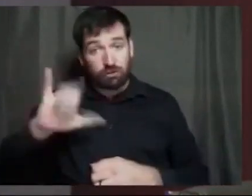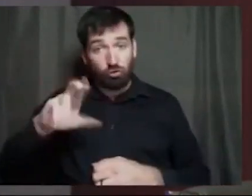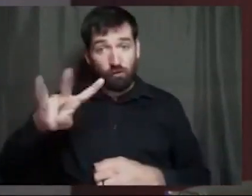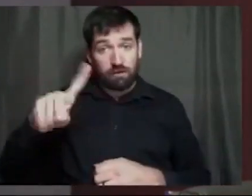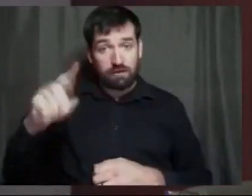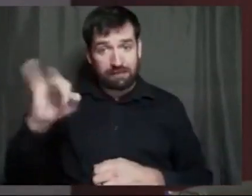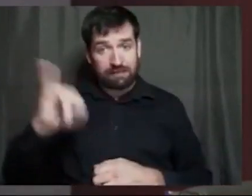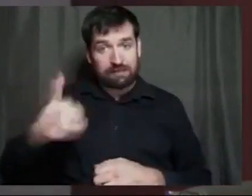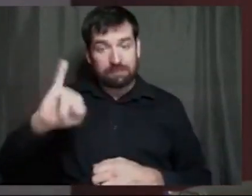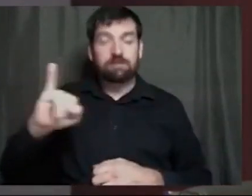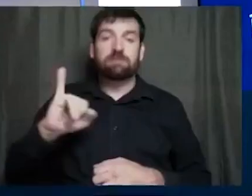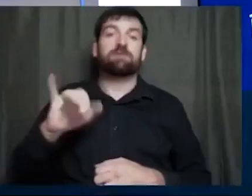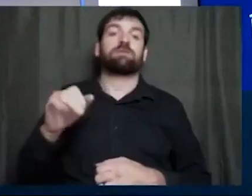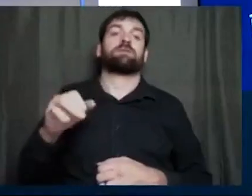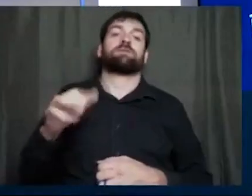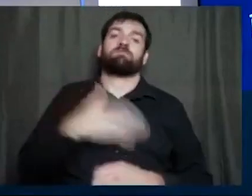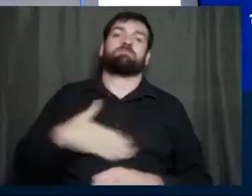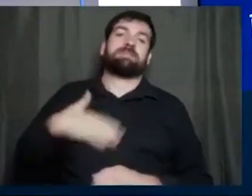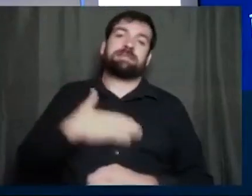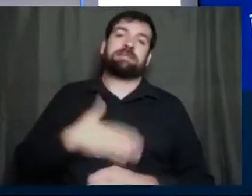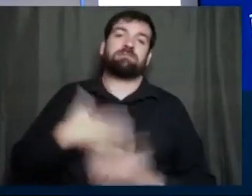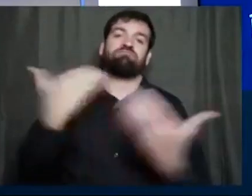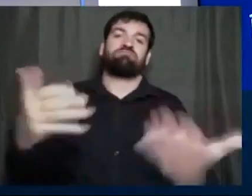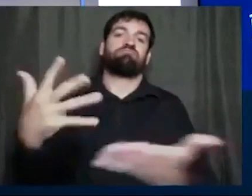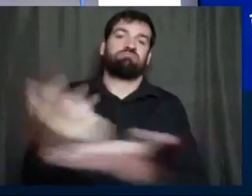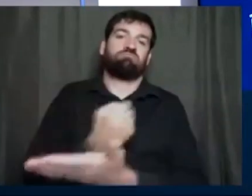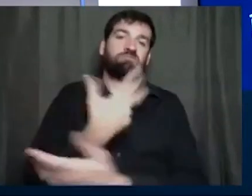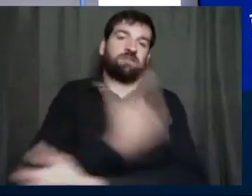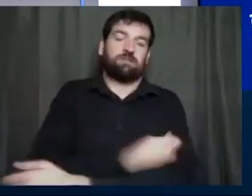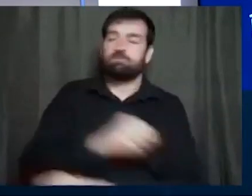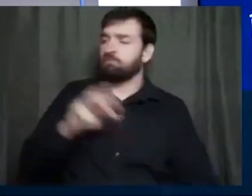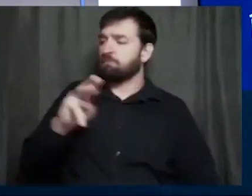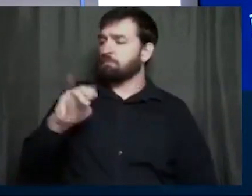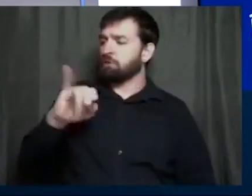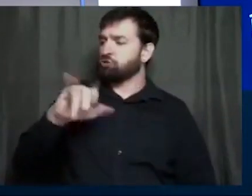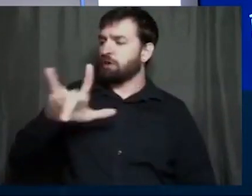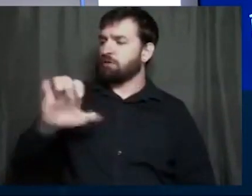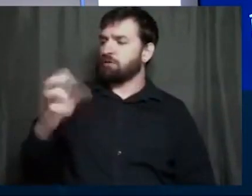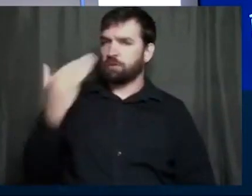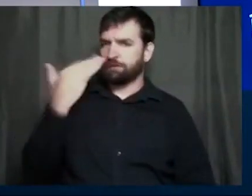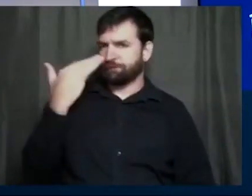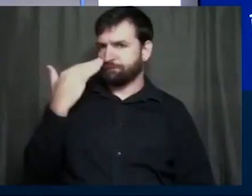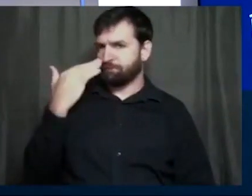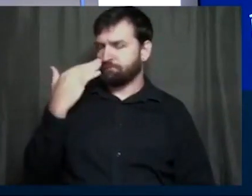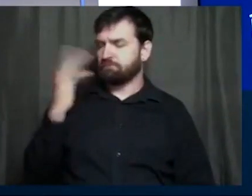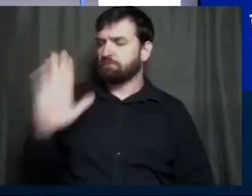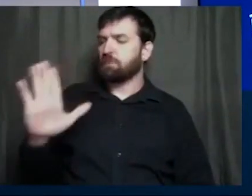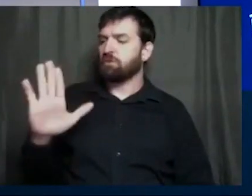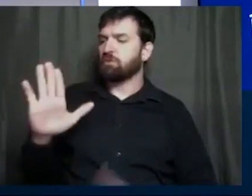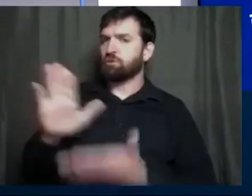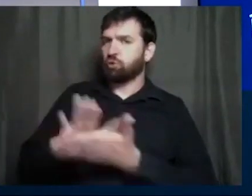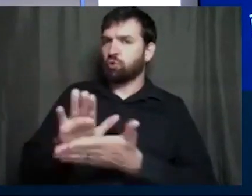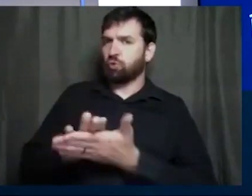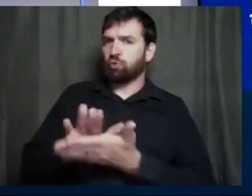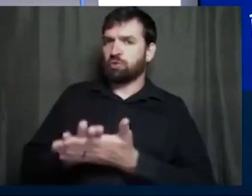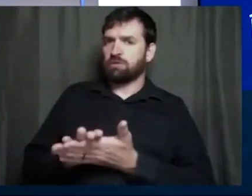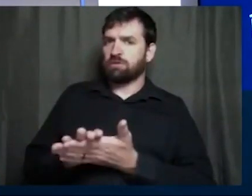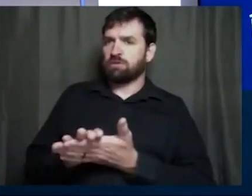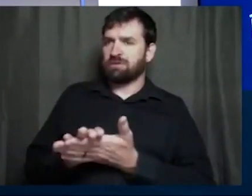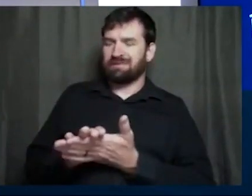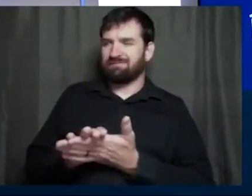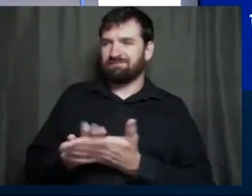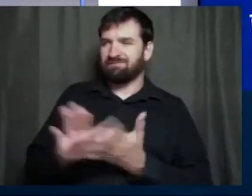incredibly protective. Michelle wants to know your thoughts on schools discouraging parents to cooperate with